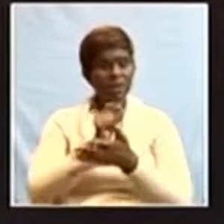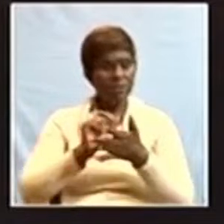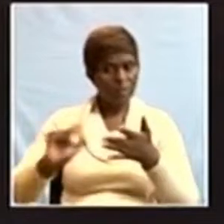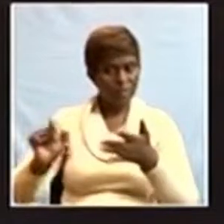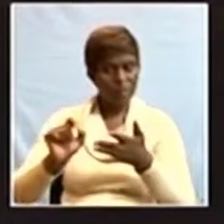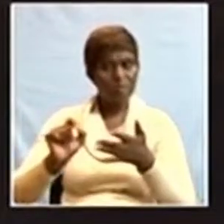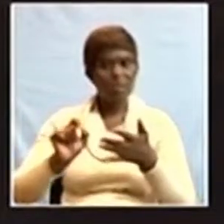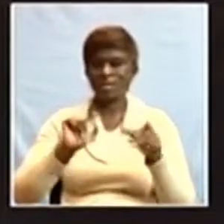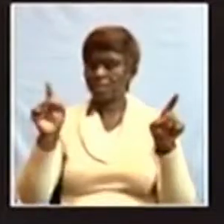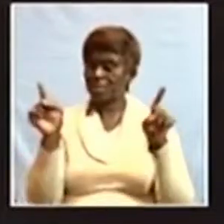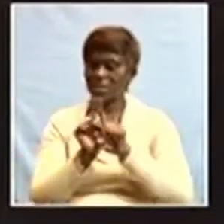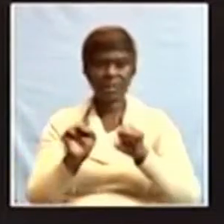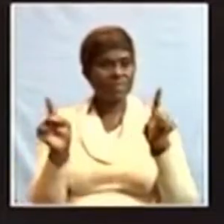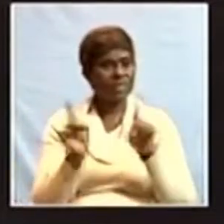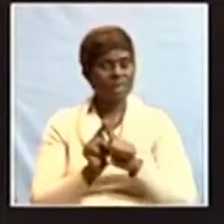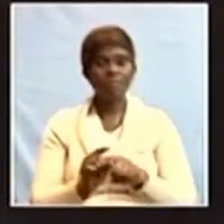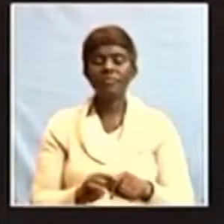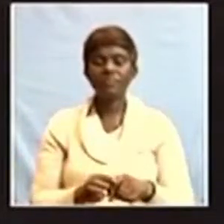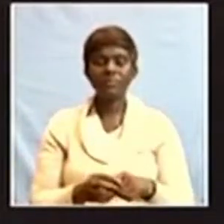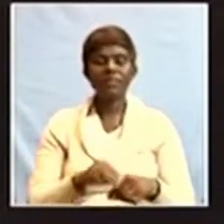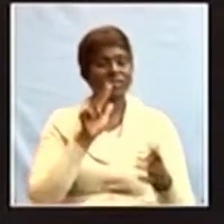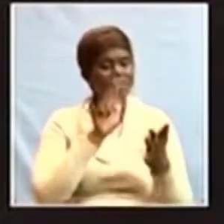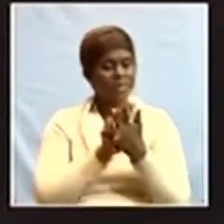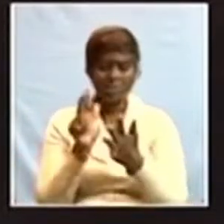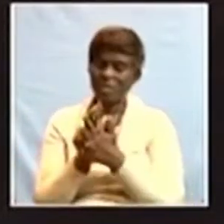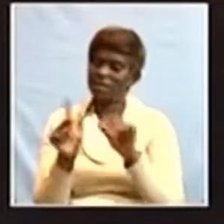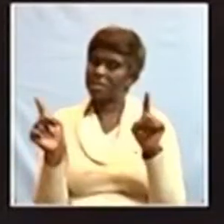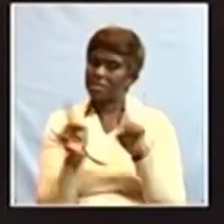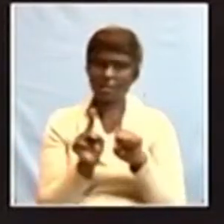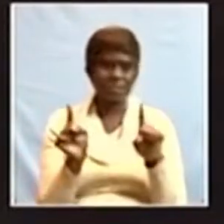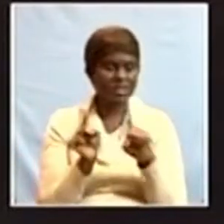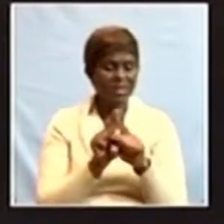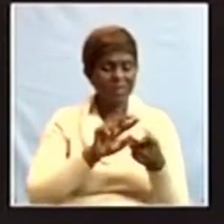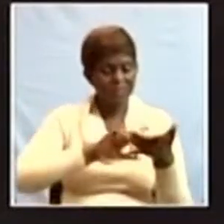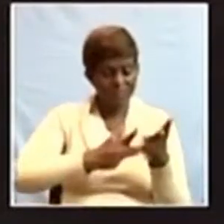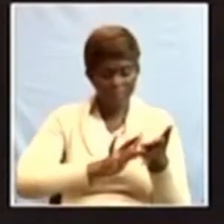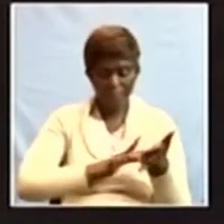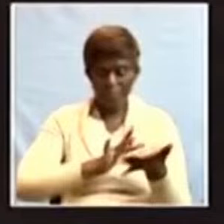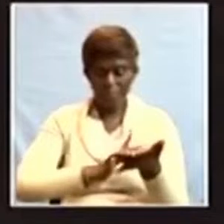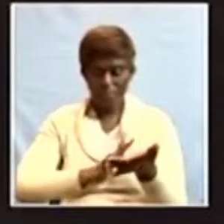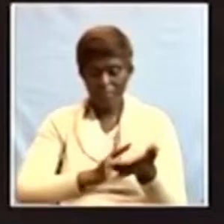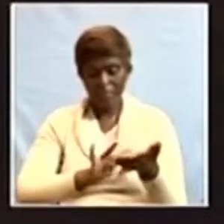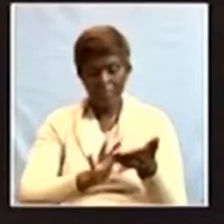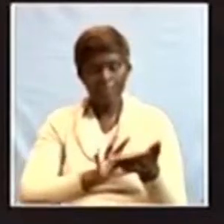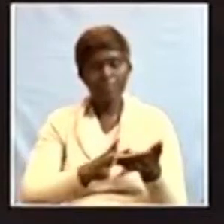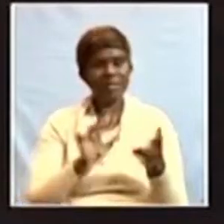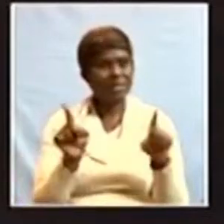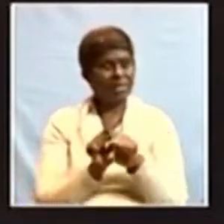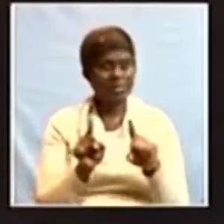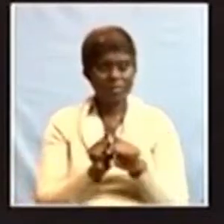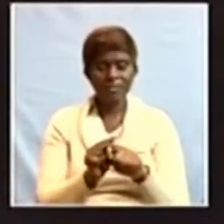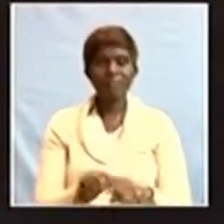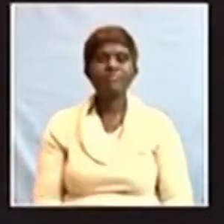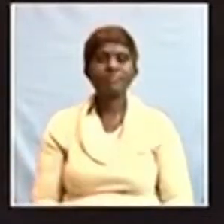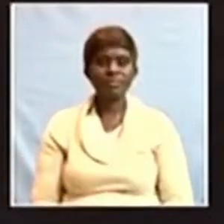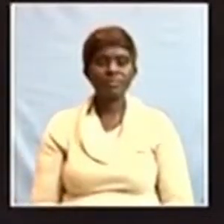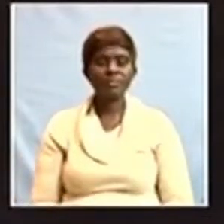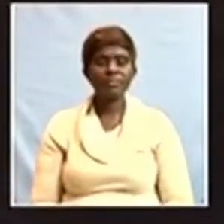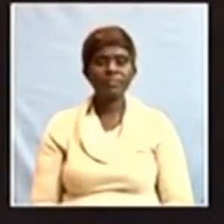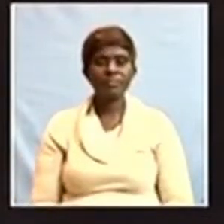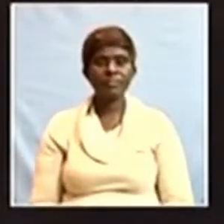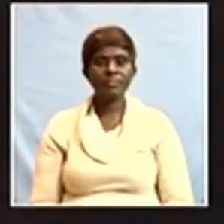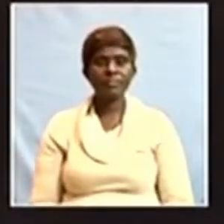and all that are the same. Signing and fingerprints, and we know some of these